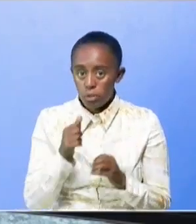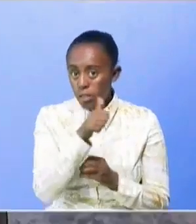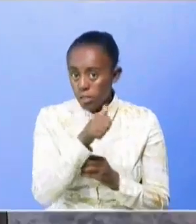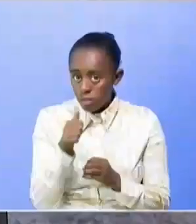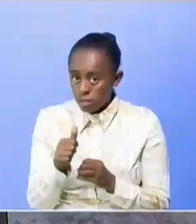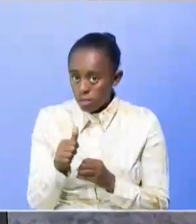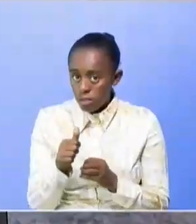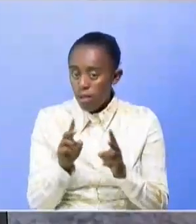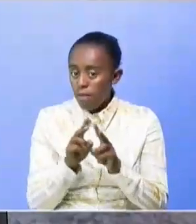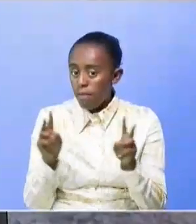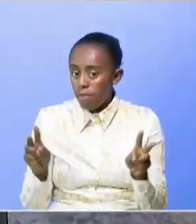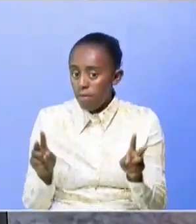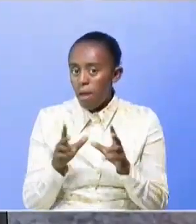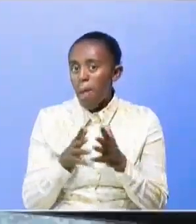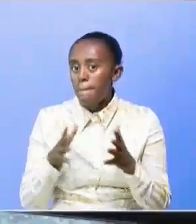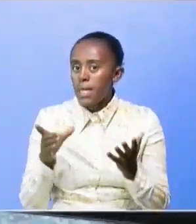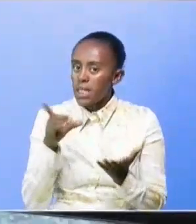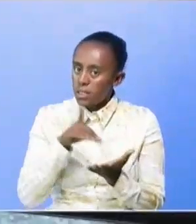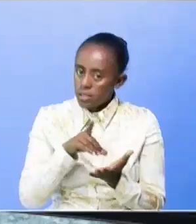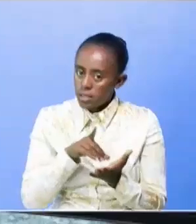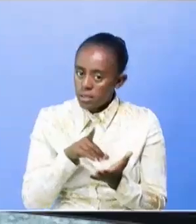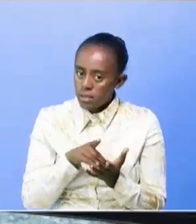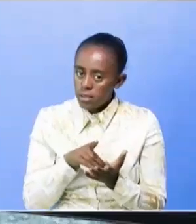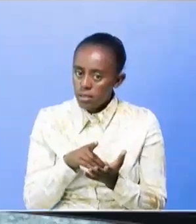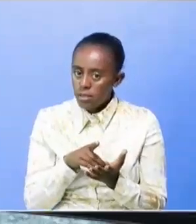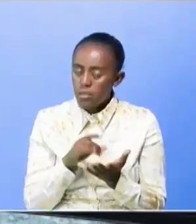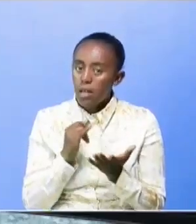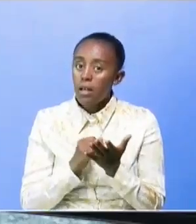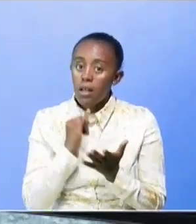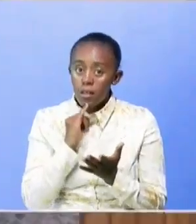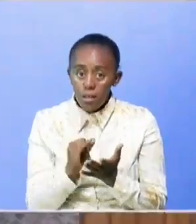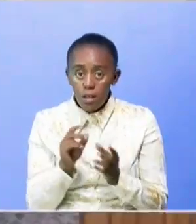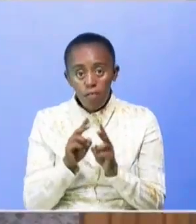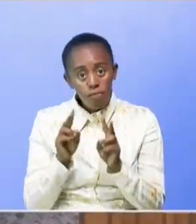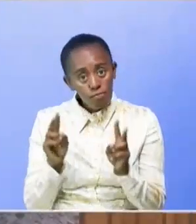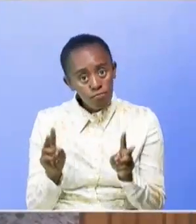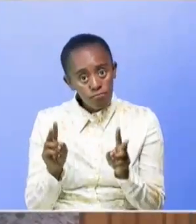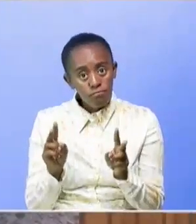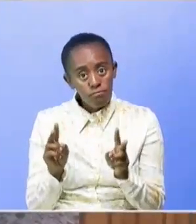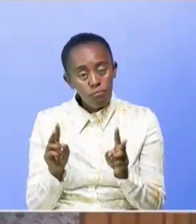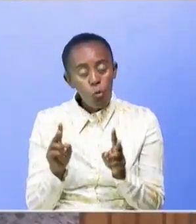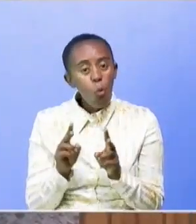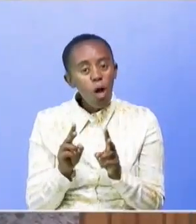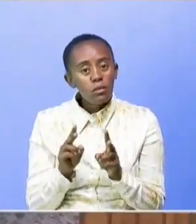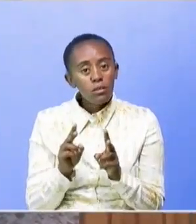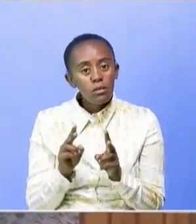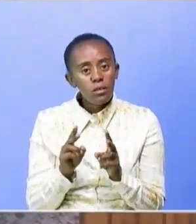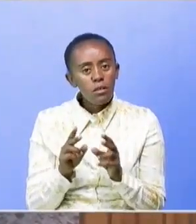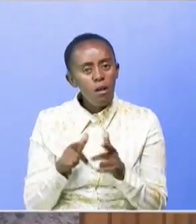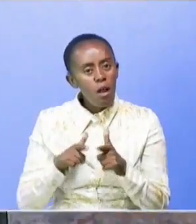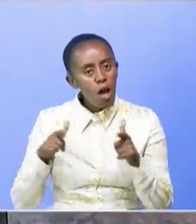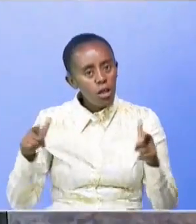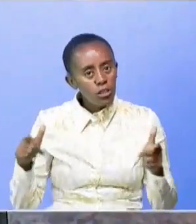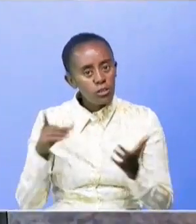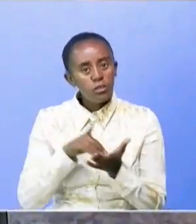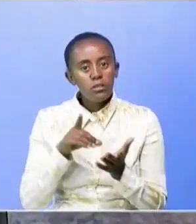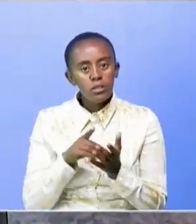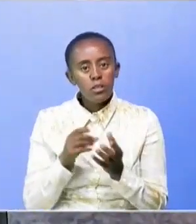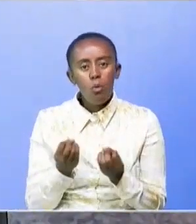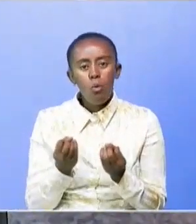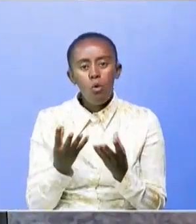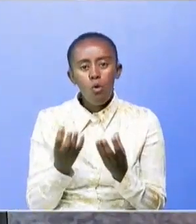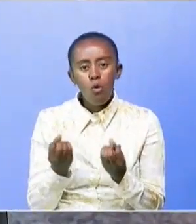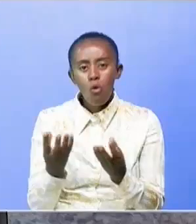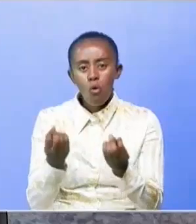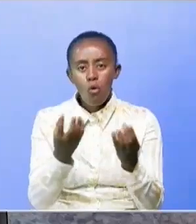Ababa is a very big city, it is a very, large city with a